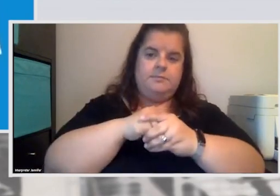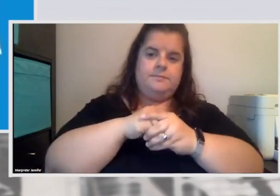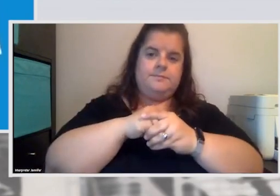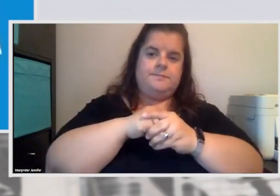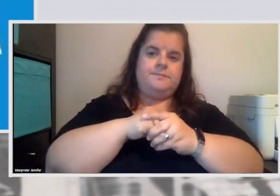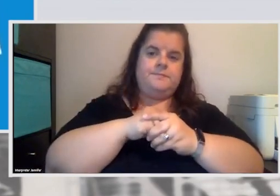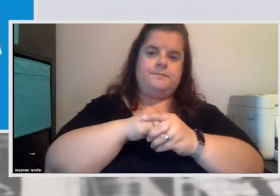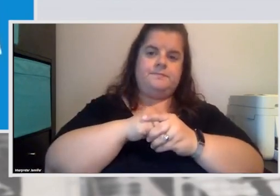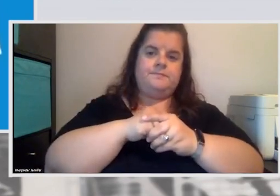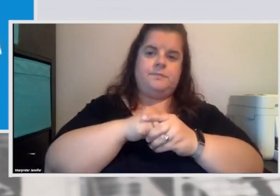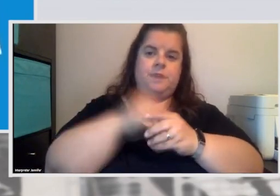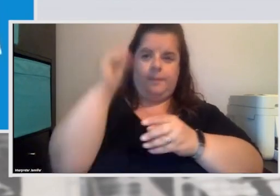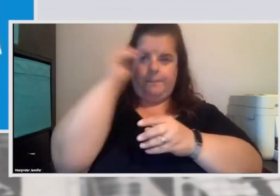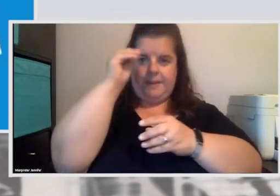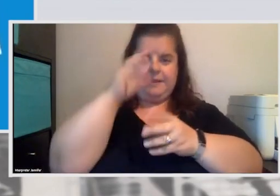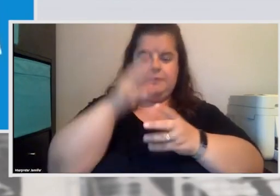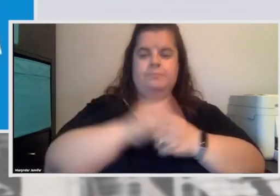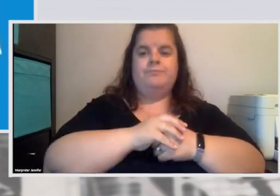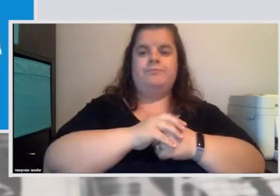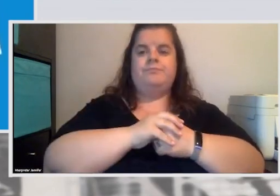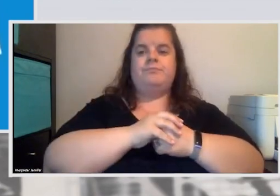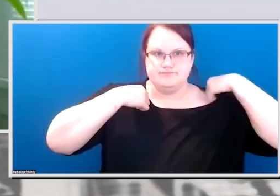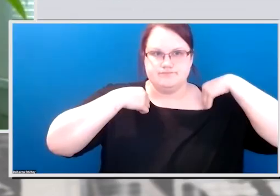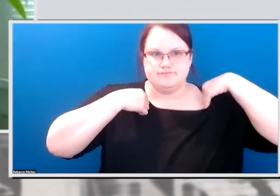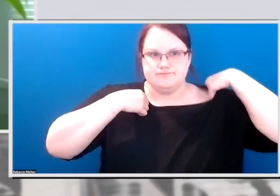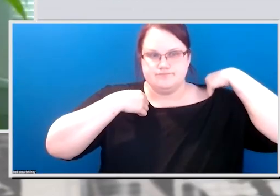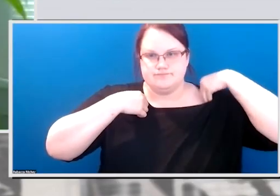the investment of those dollars. So thank you for that question.